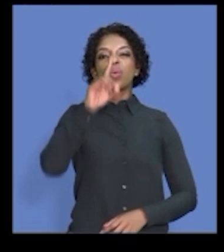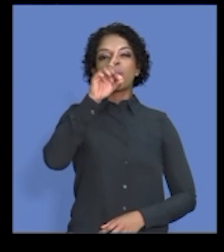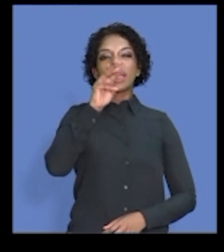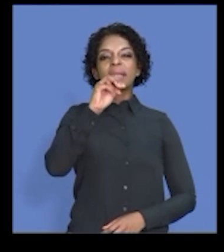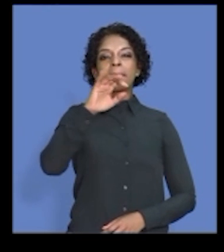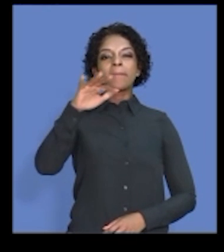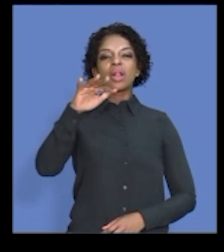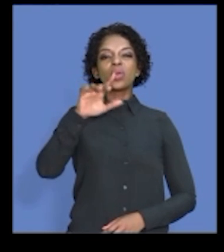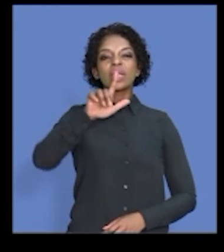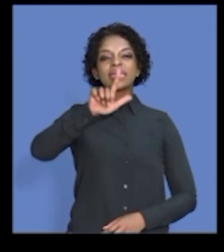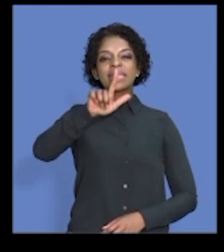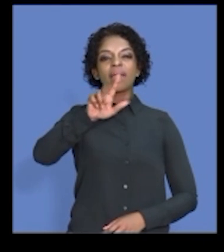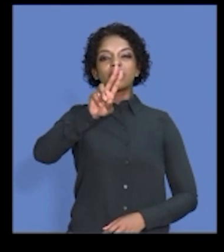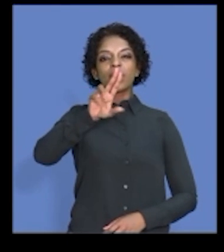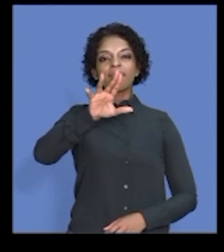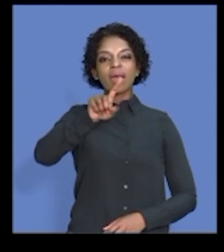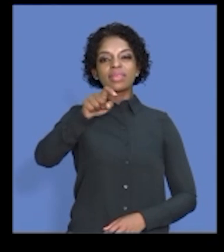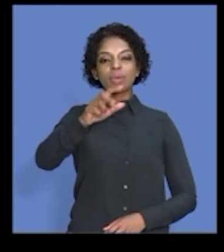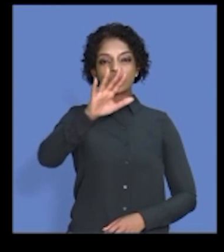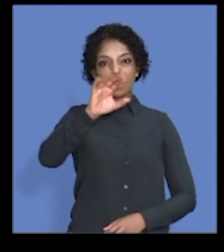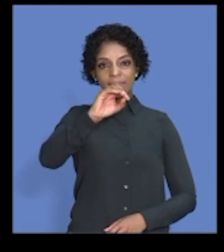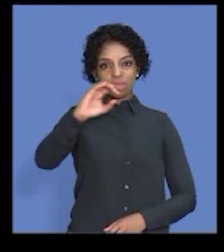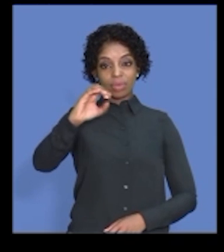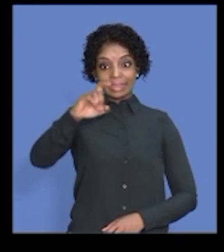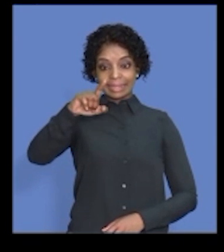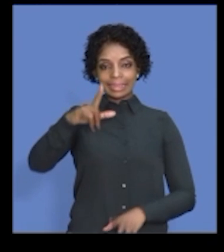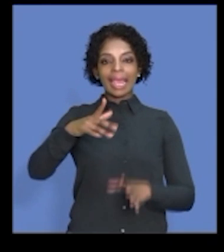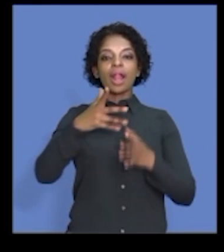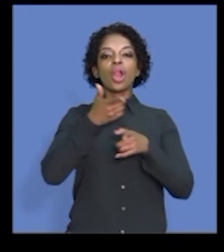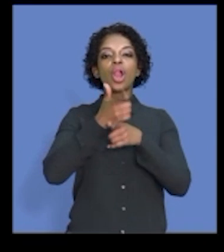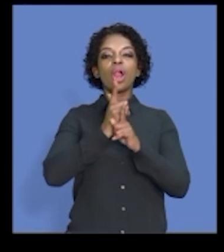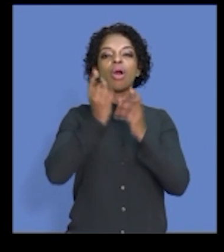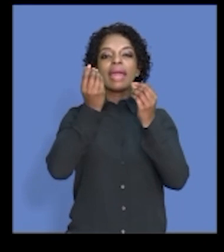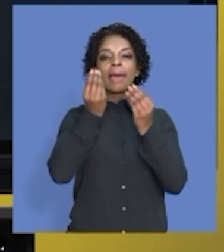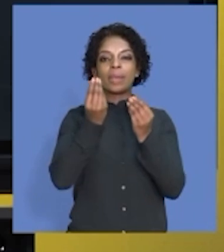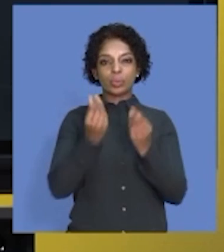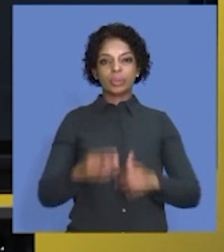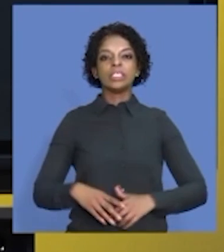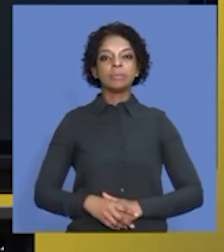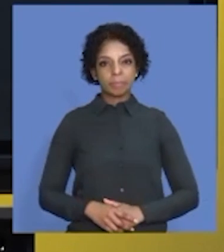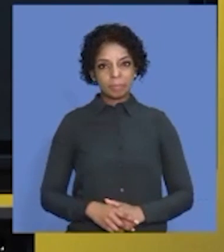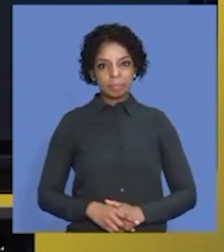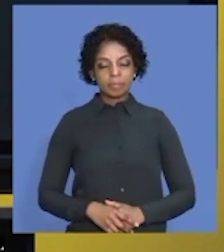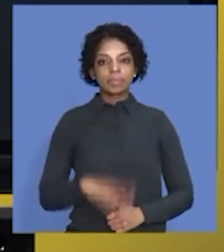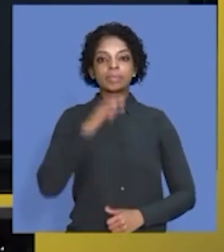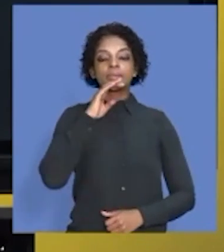1,725,500. That's the value of your loan. That means we have a liability to the value